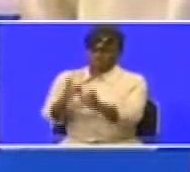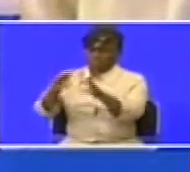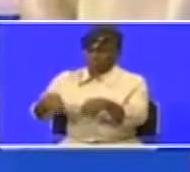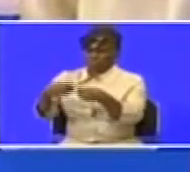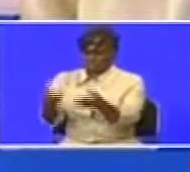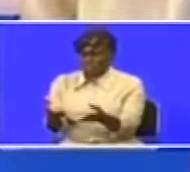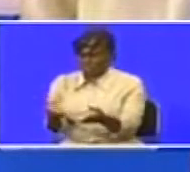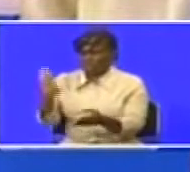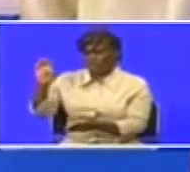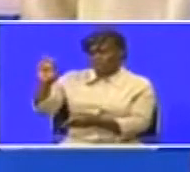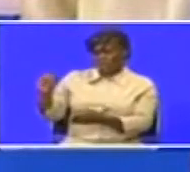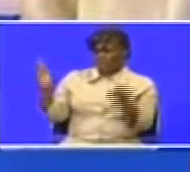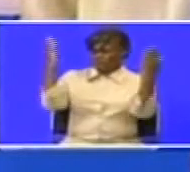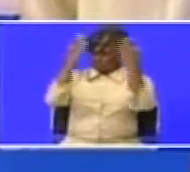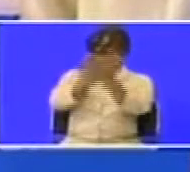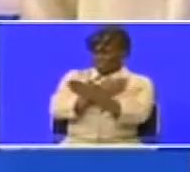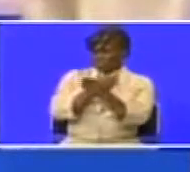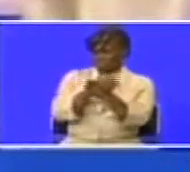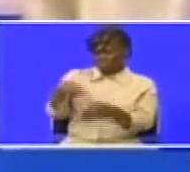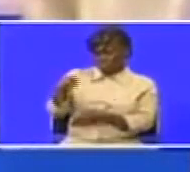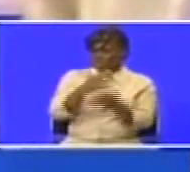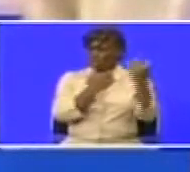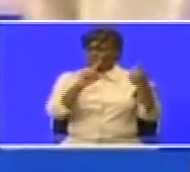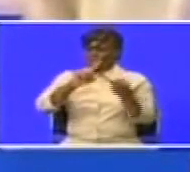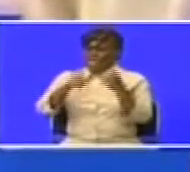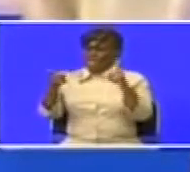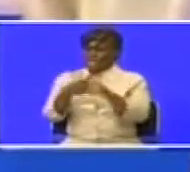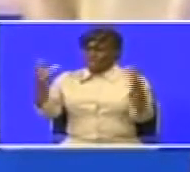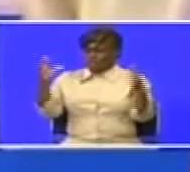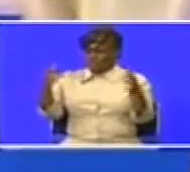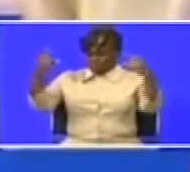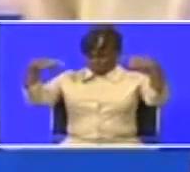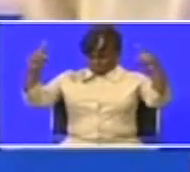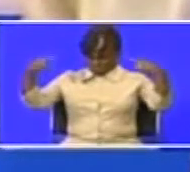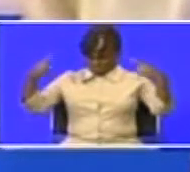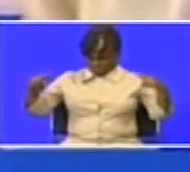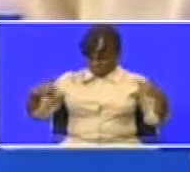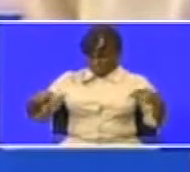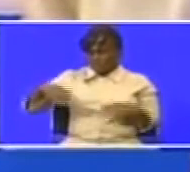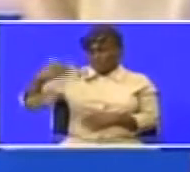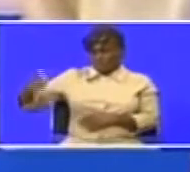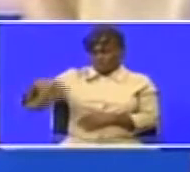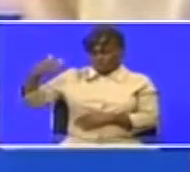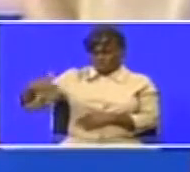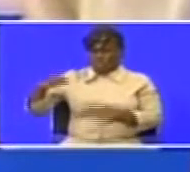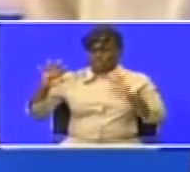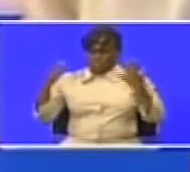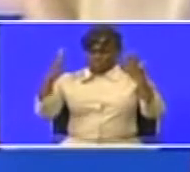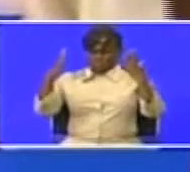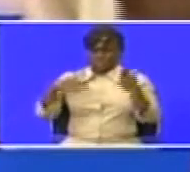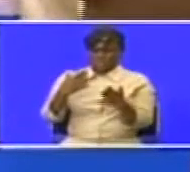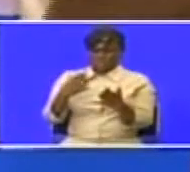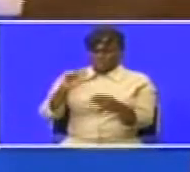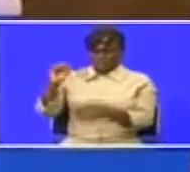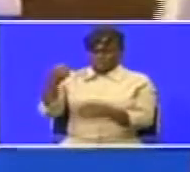out, Ben. So it's a night that we hope the Standard Group will shine once again, as it always does in these awards, which is running in